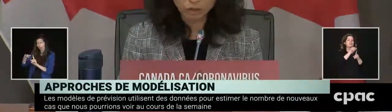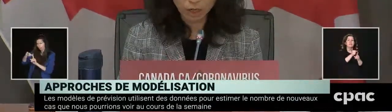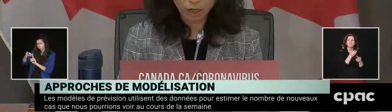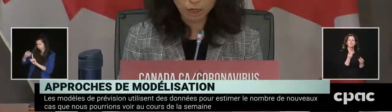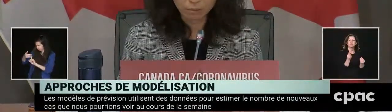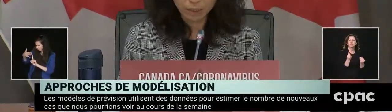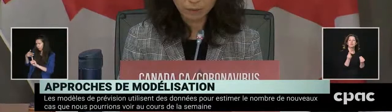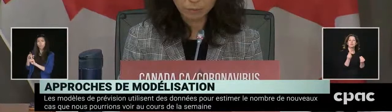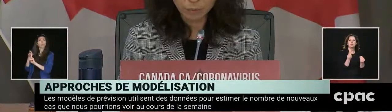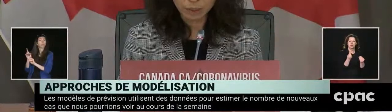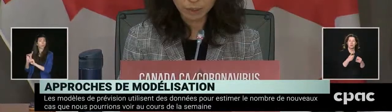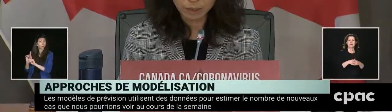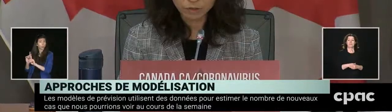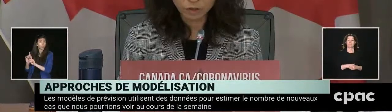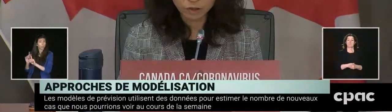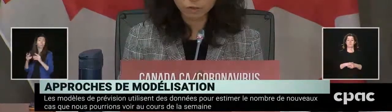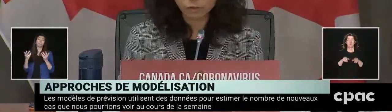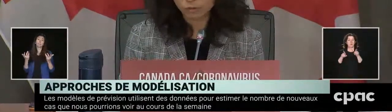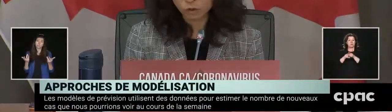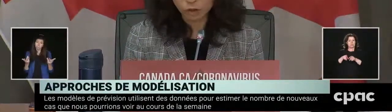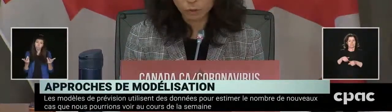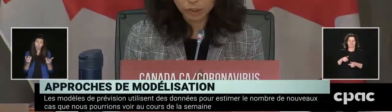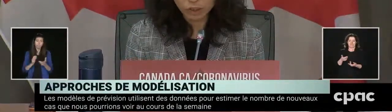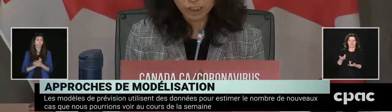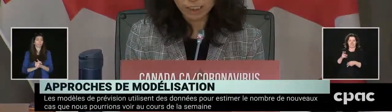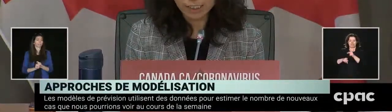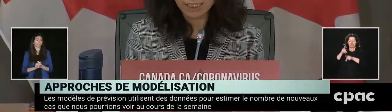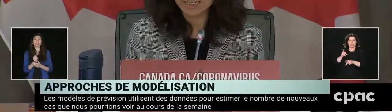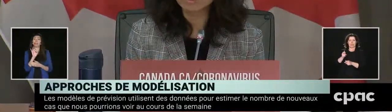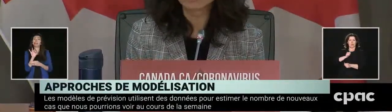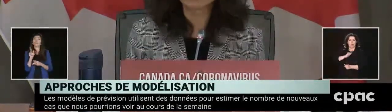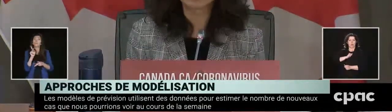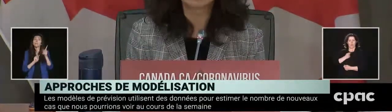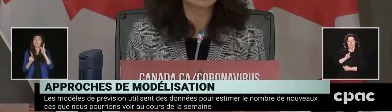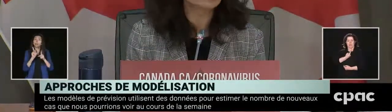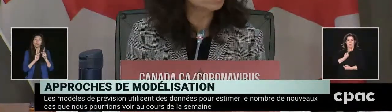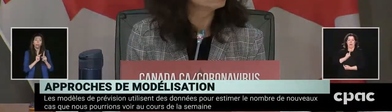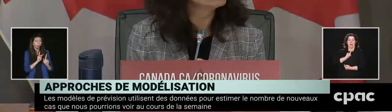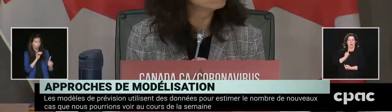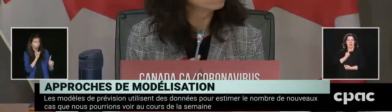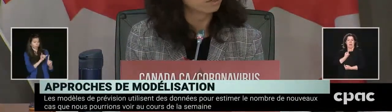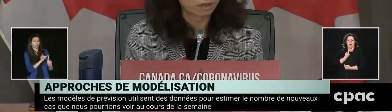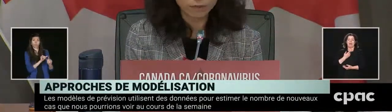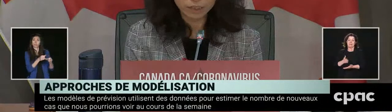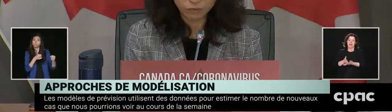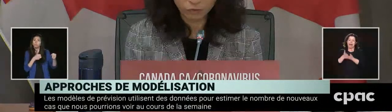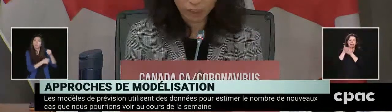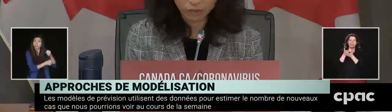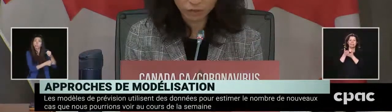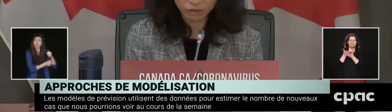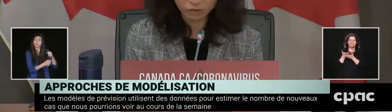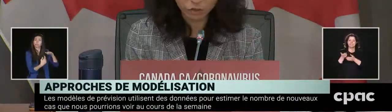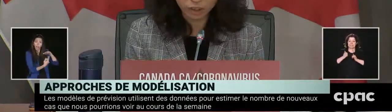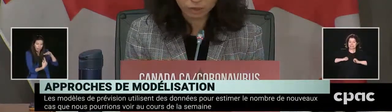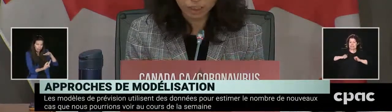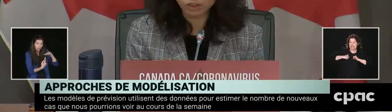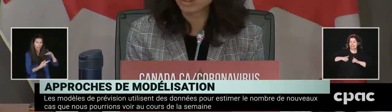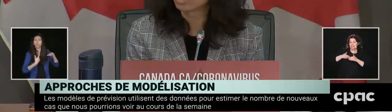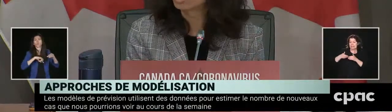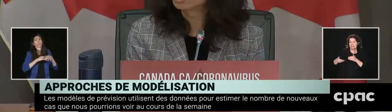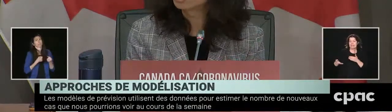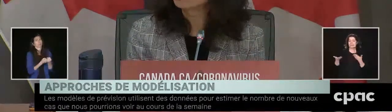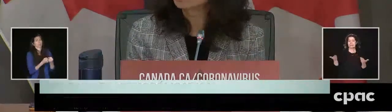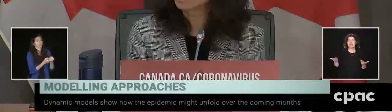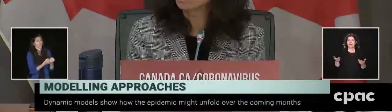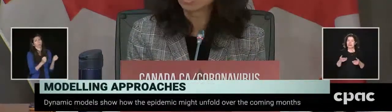And so, the short question is, yes, we will continue on all of these fronts to just